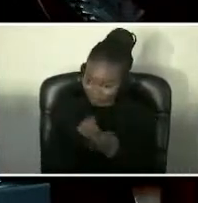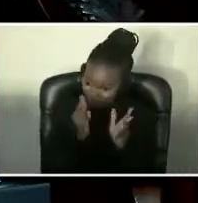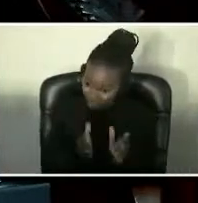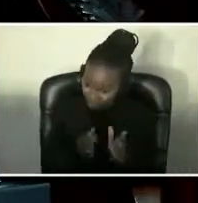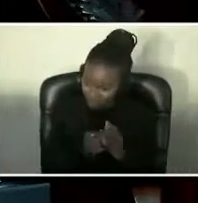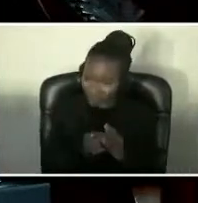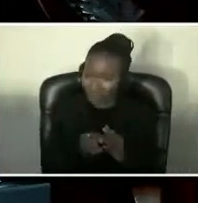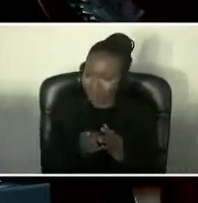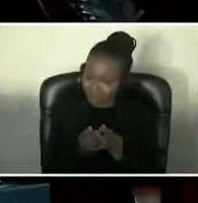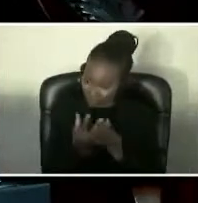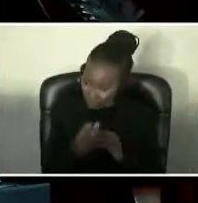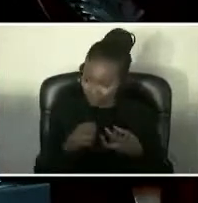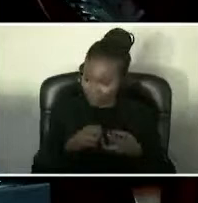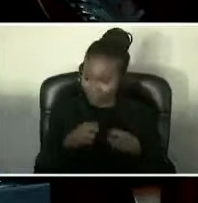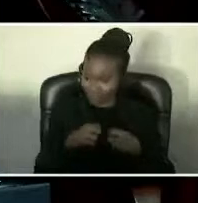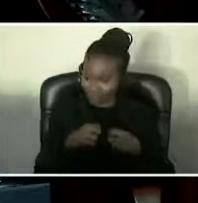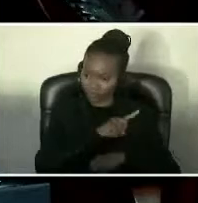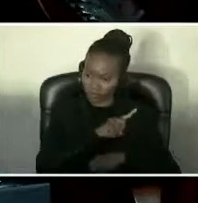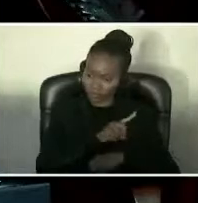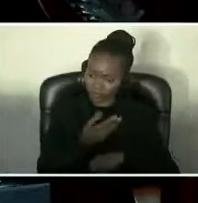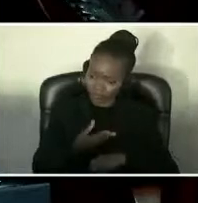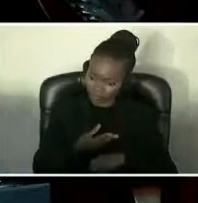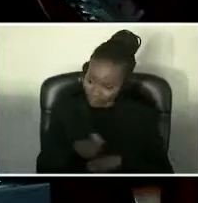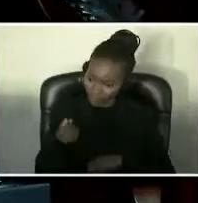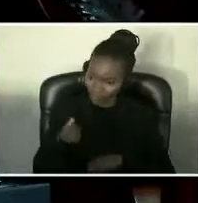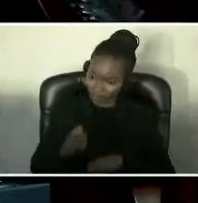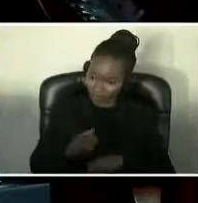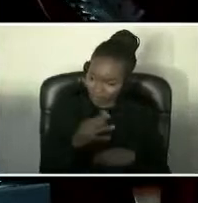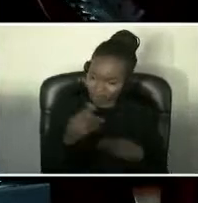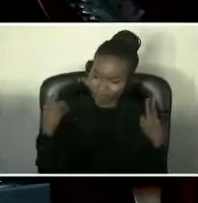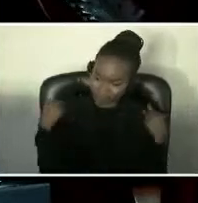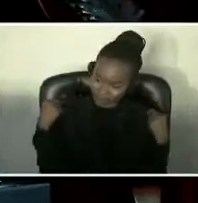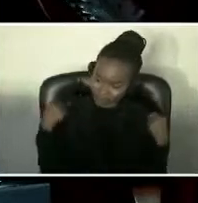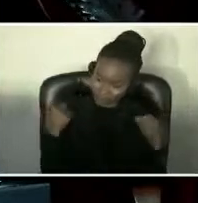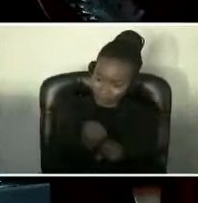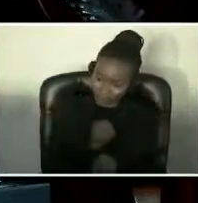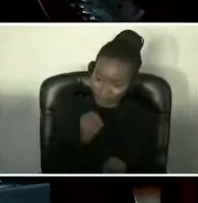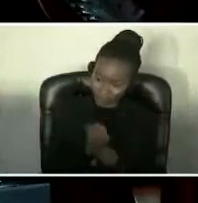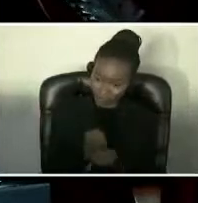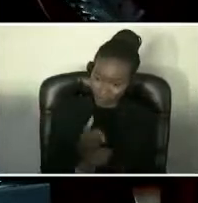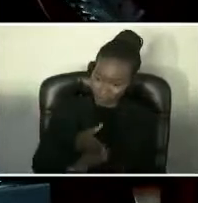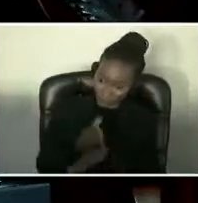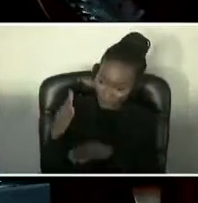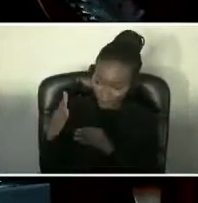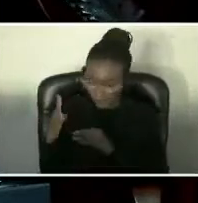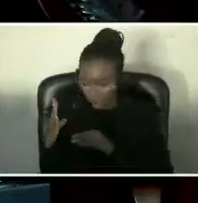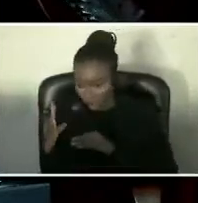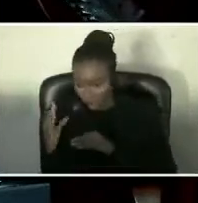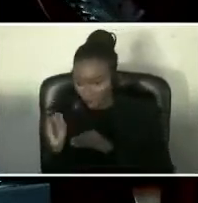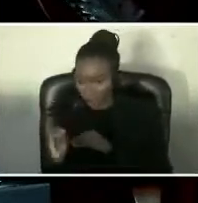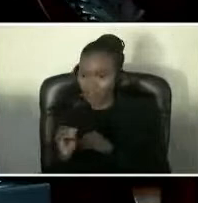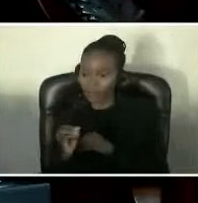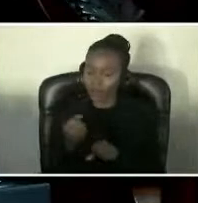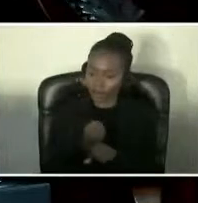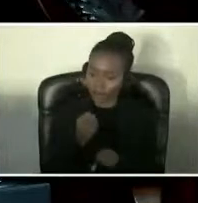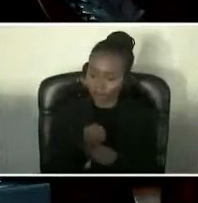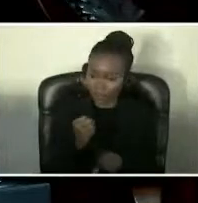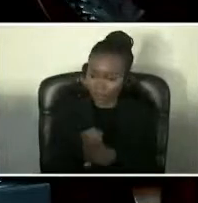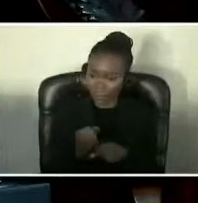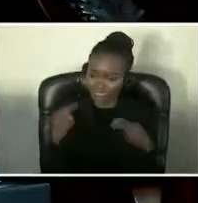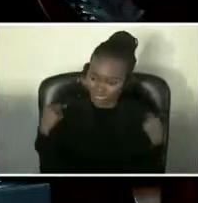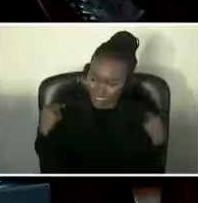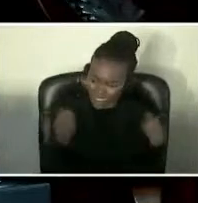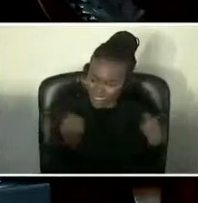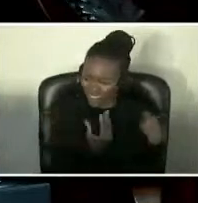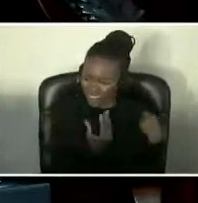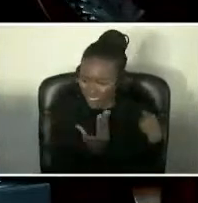understaffed our nurses are are overweight our awareness is only problem because enzymes are